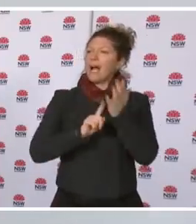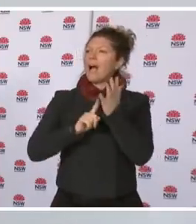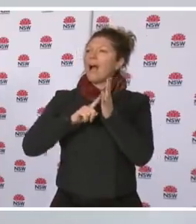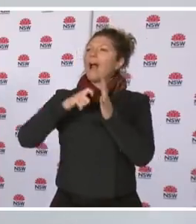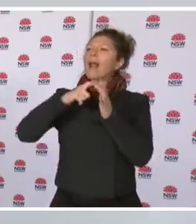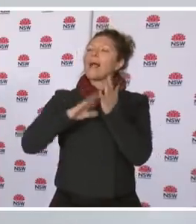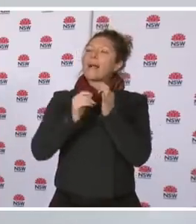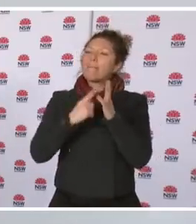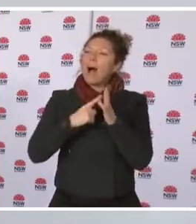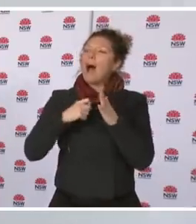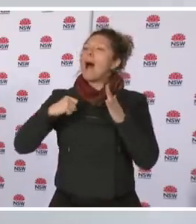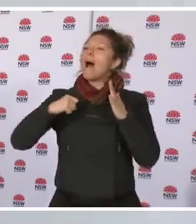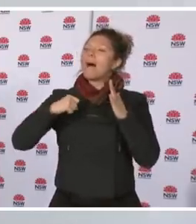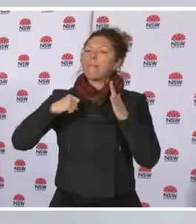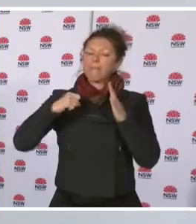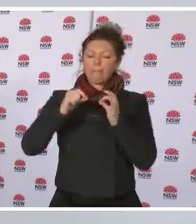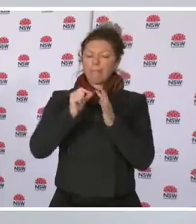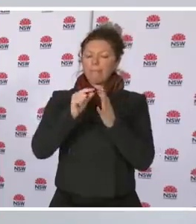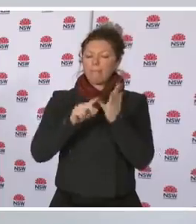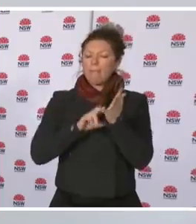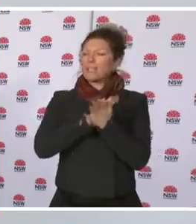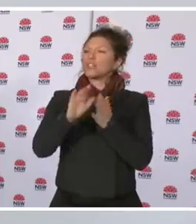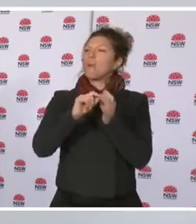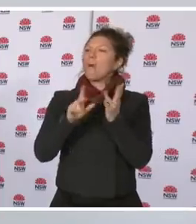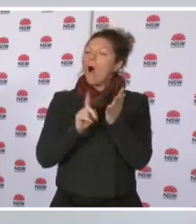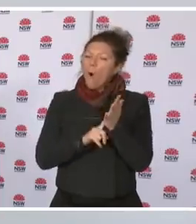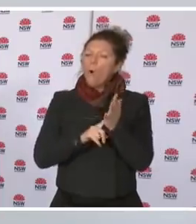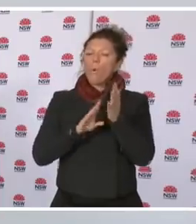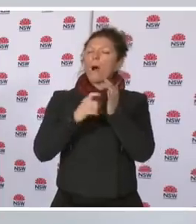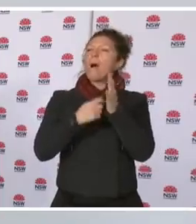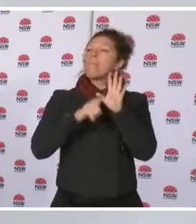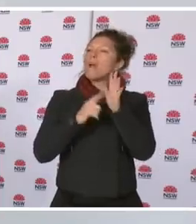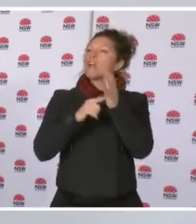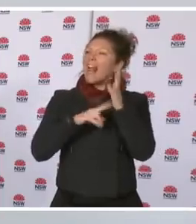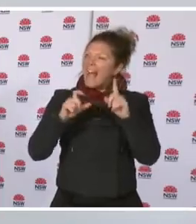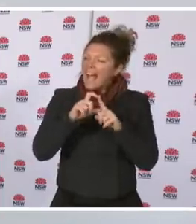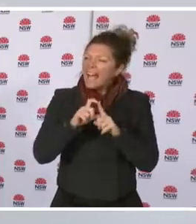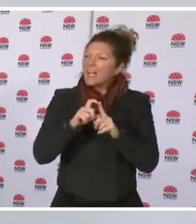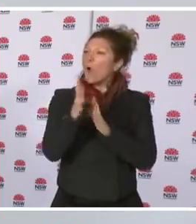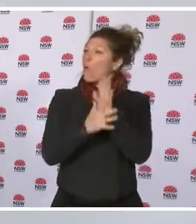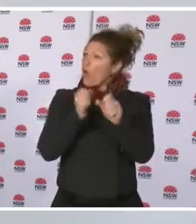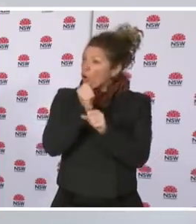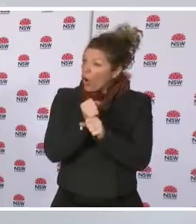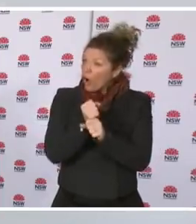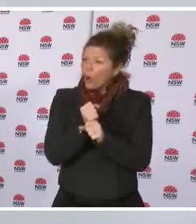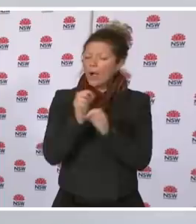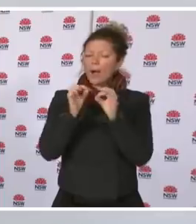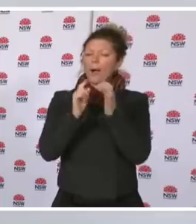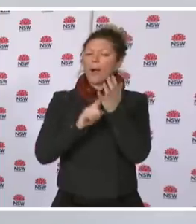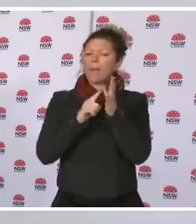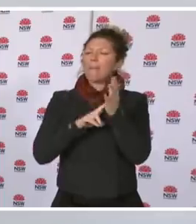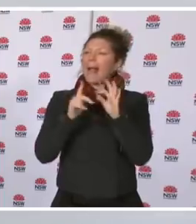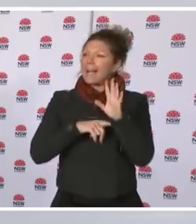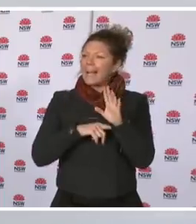Bankstown, Liverpool, Cumberland, Merrylands, Guildford, Wollongong, Blaney, Parkes, Coffs